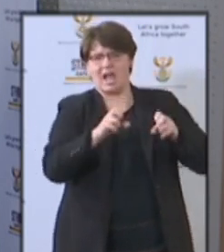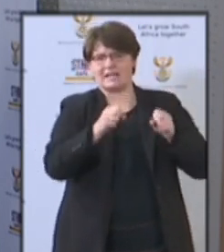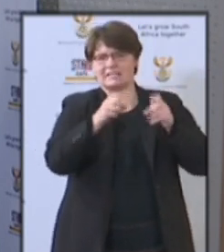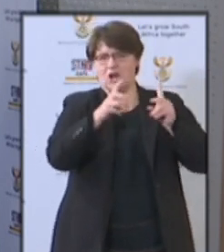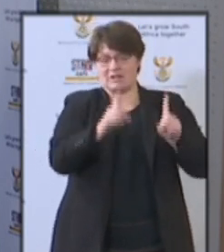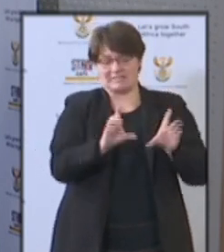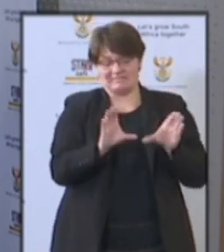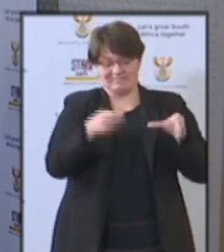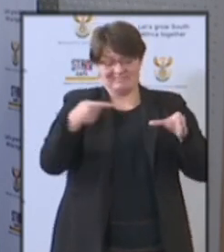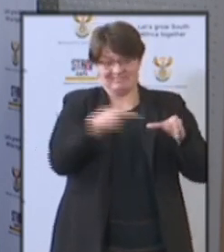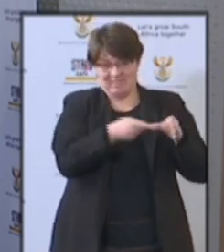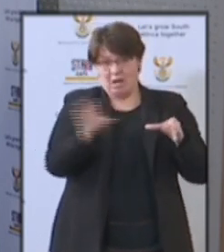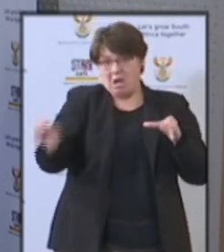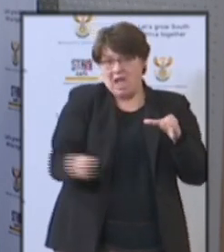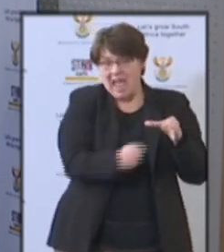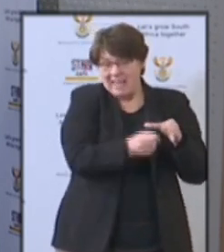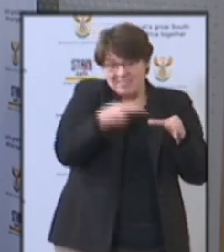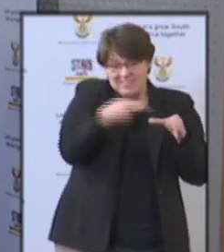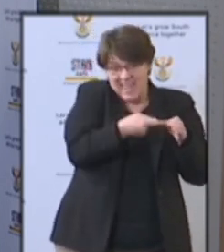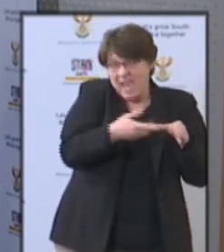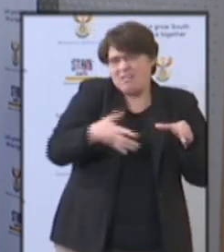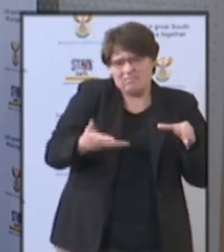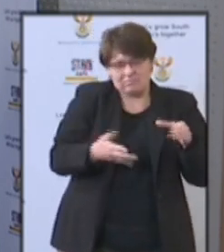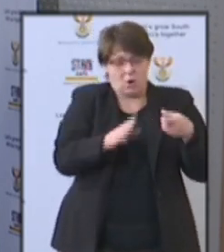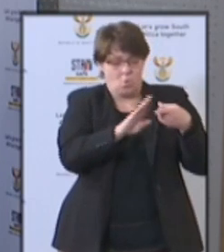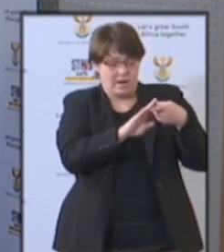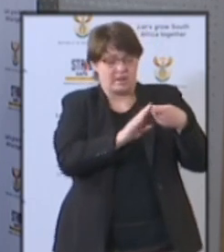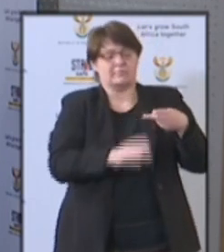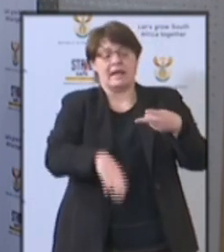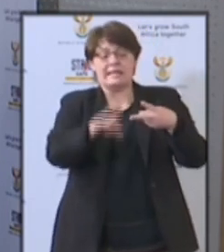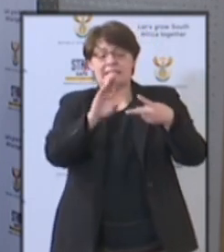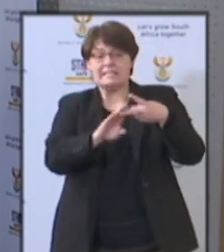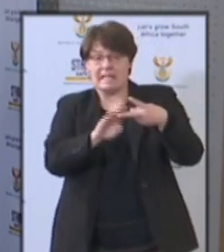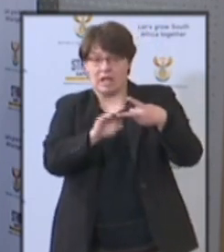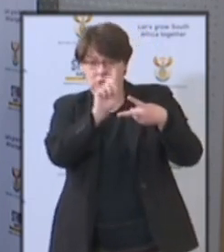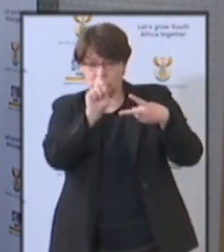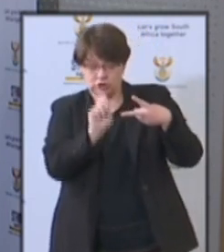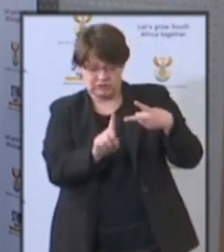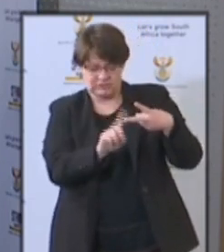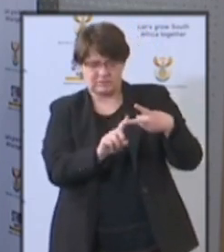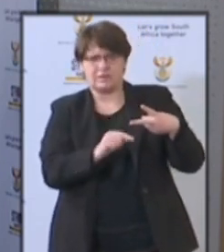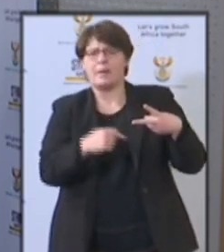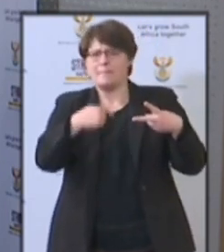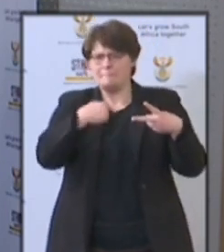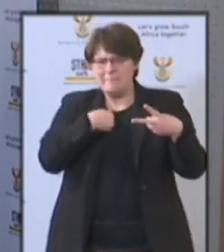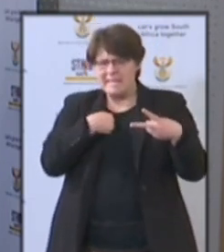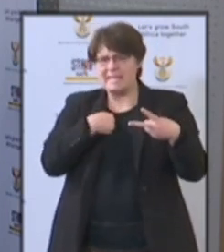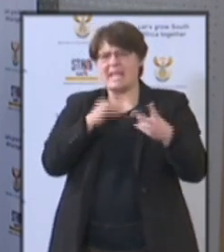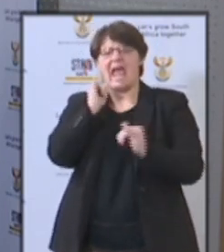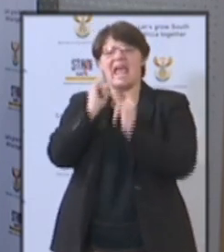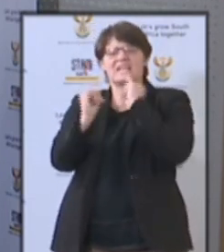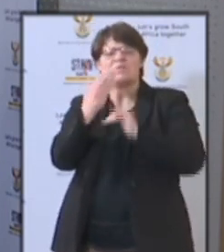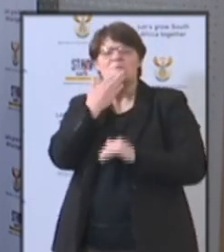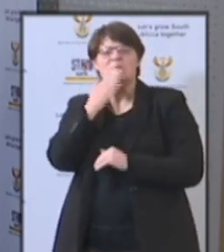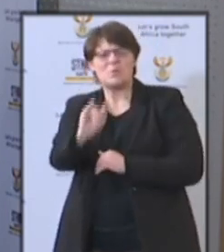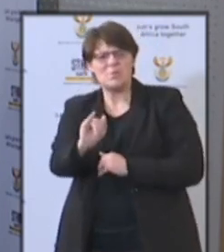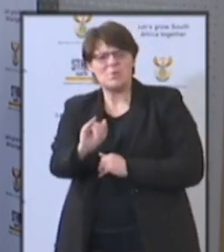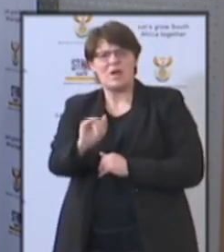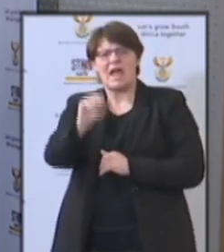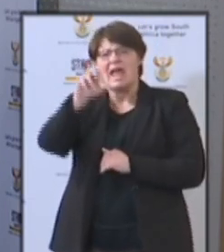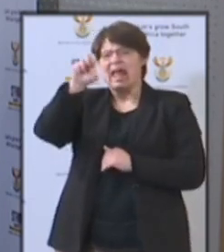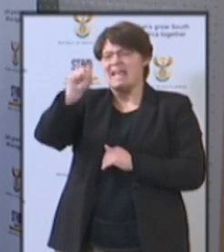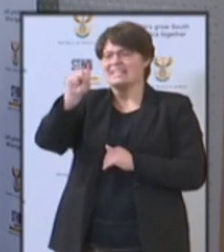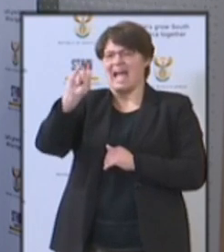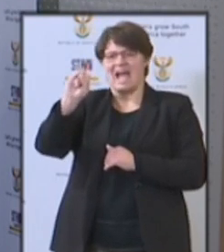one question. And then the second question I want to ask. I interviewed the head of the